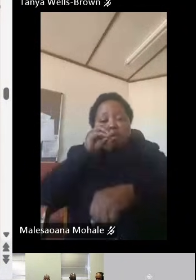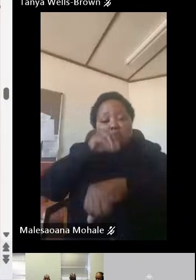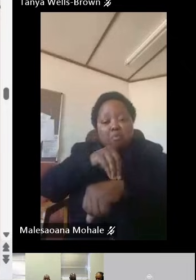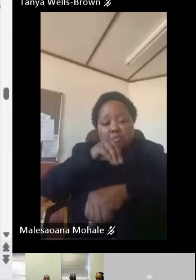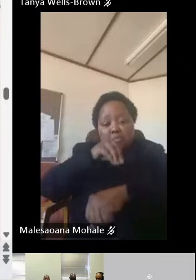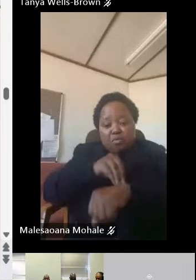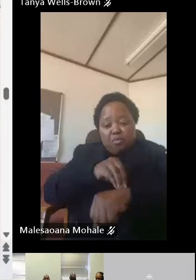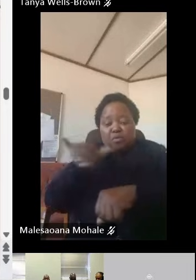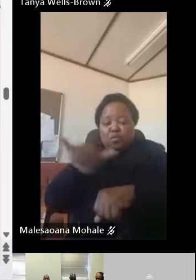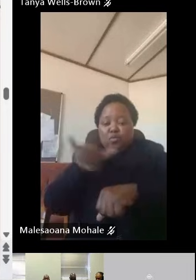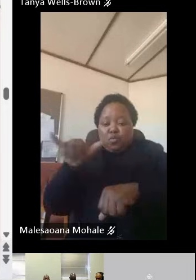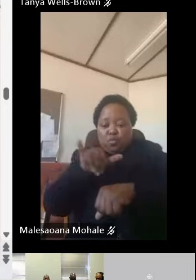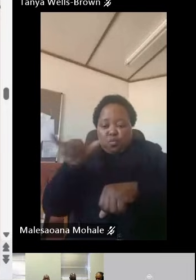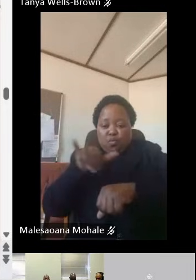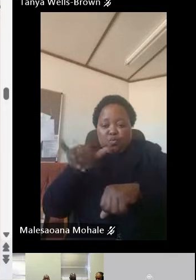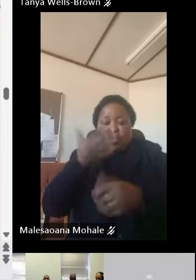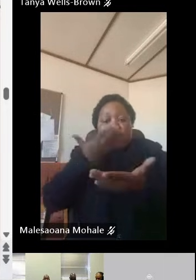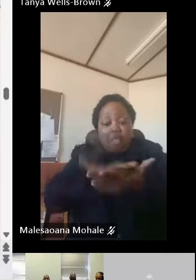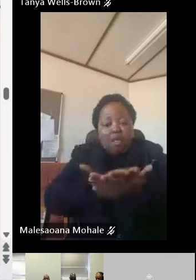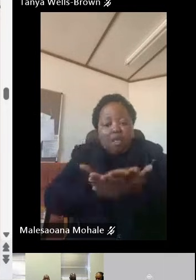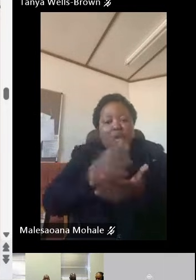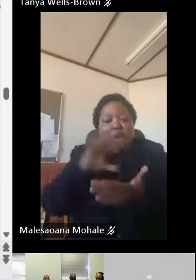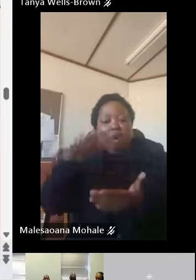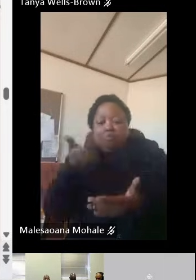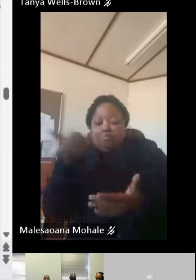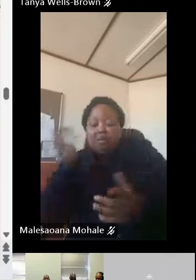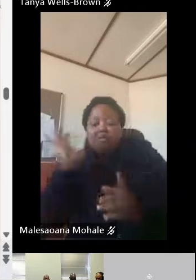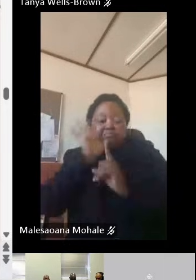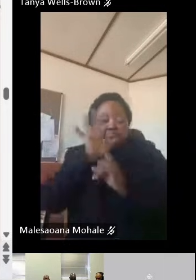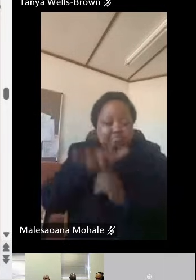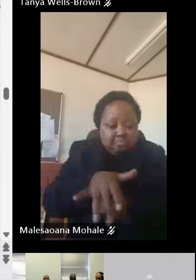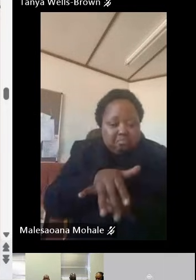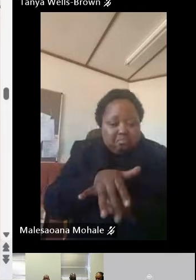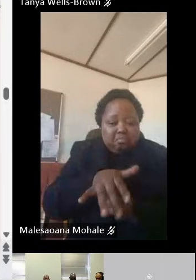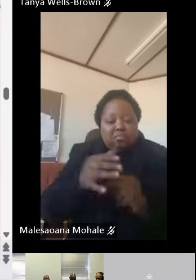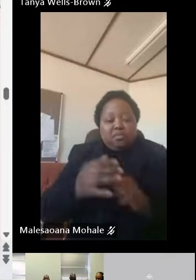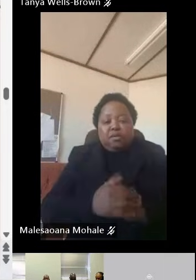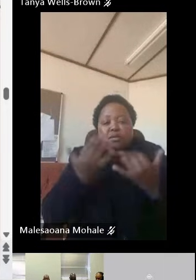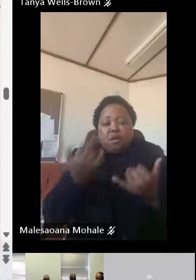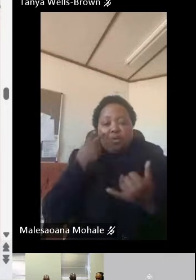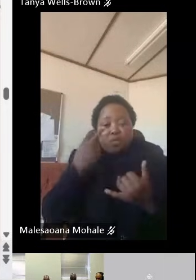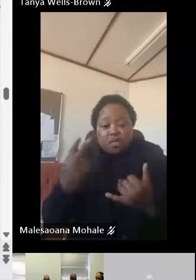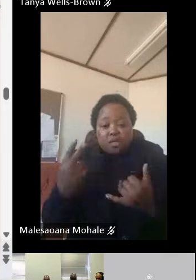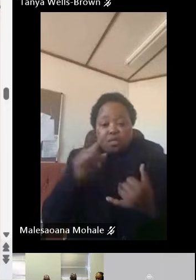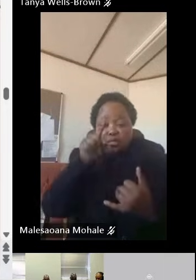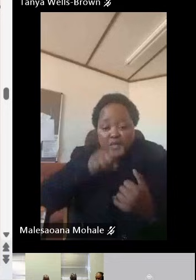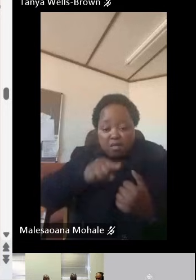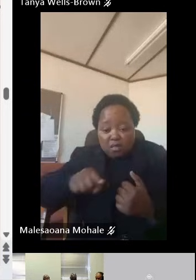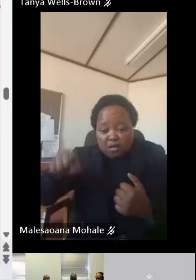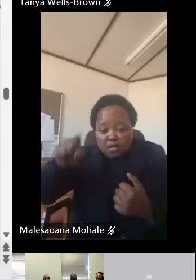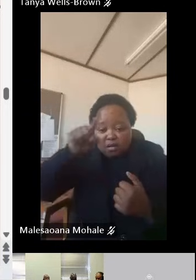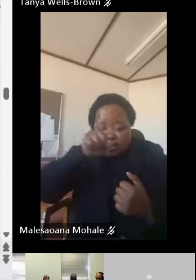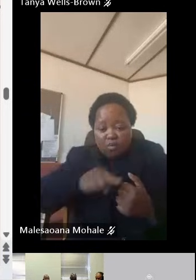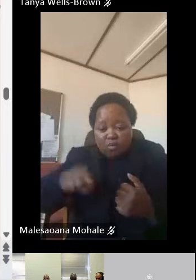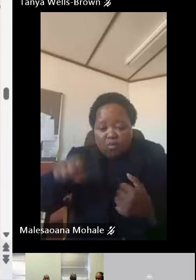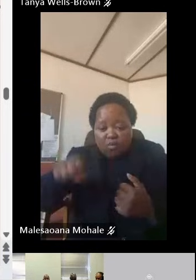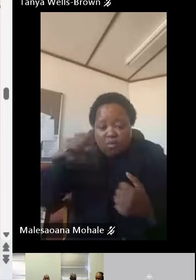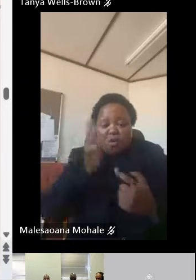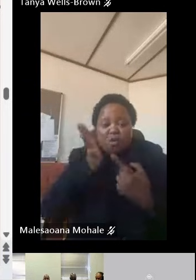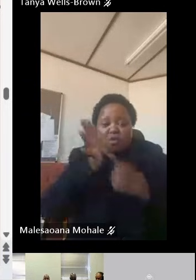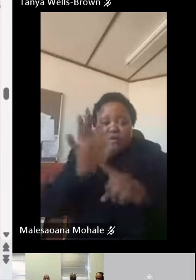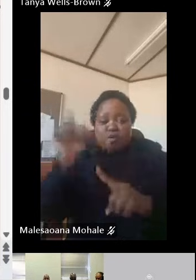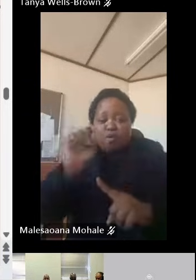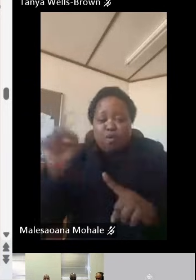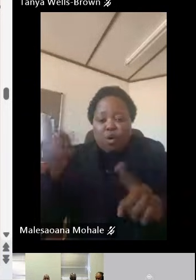or oppression. And as we can see the wheel, it tried to show several oppressive